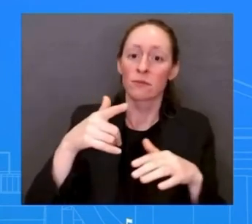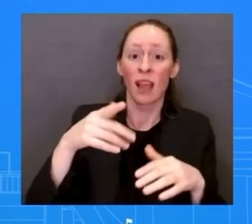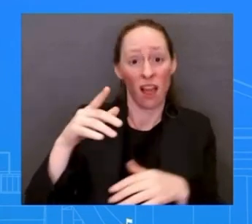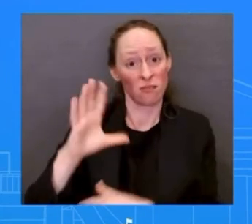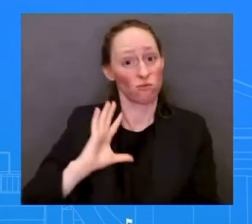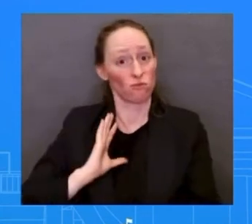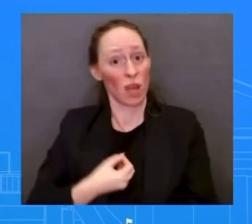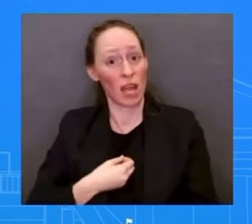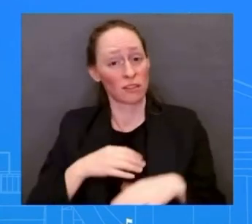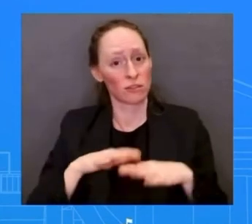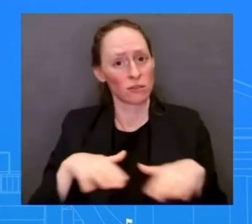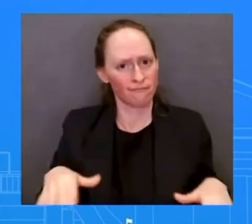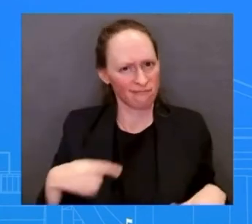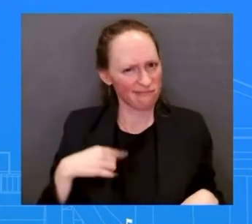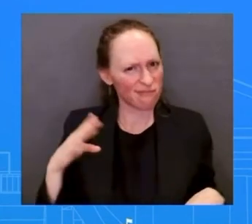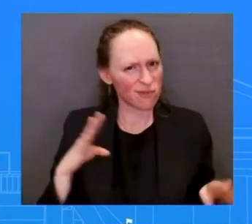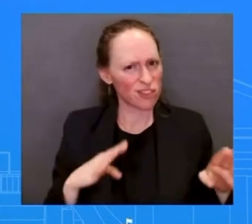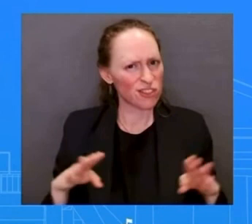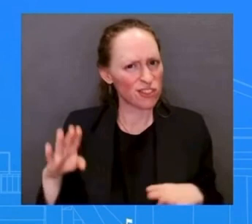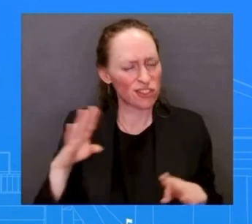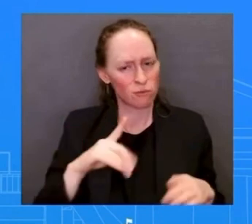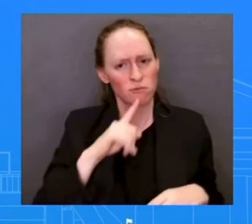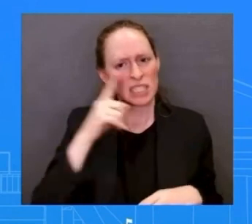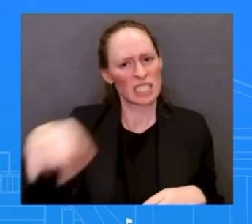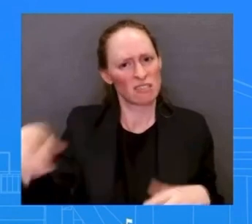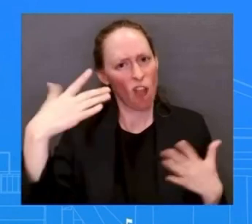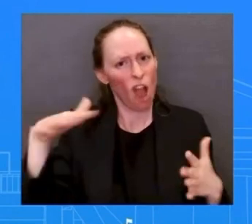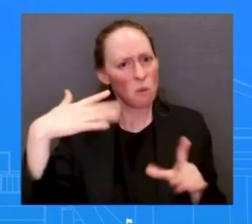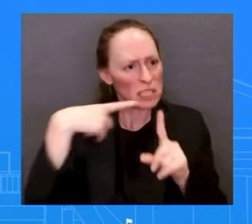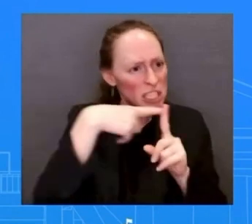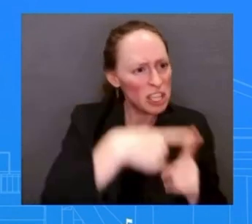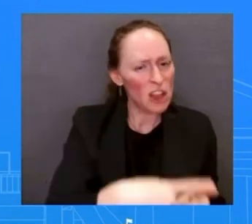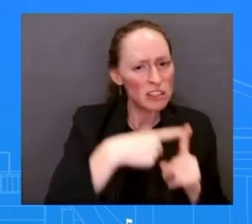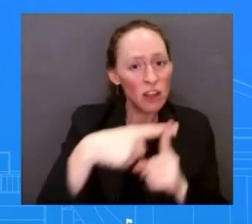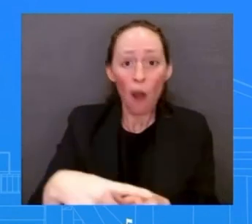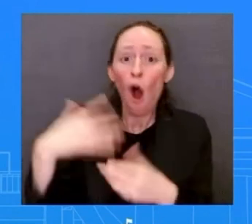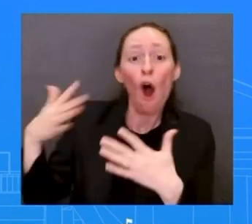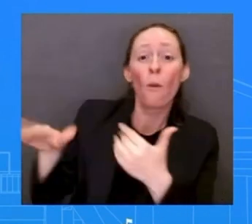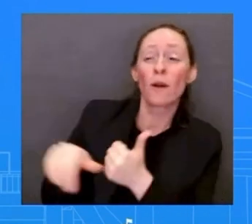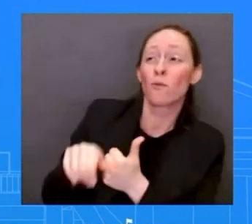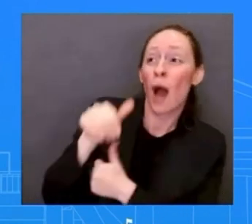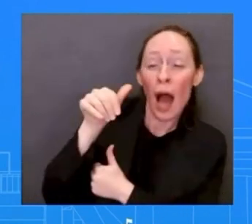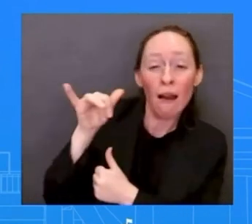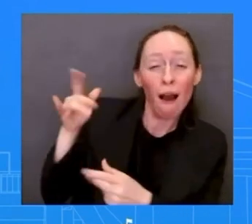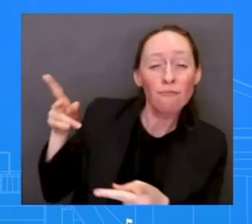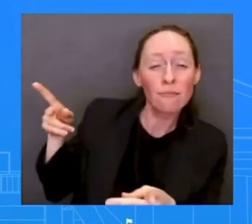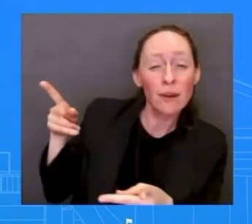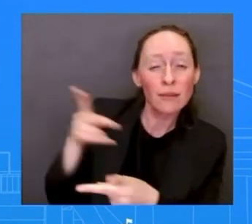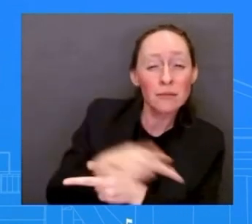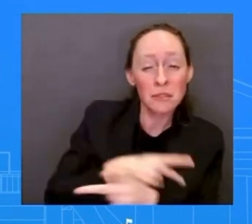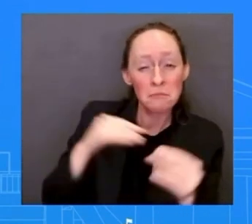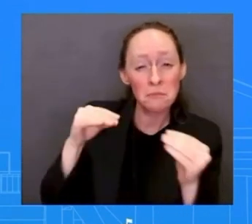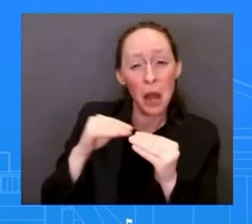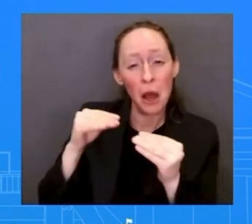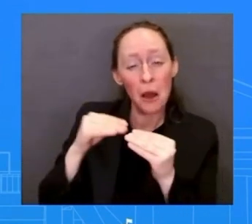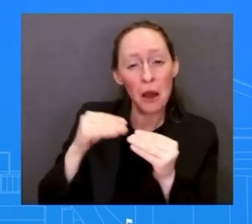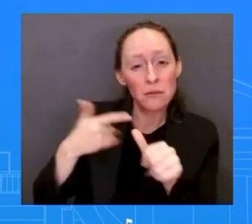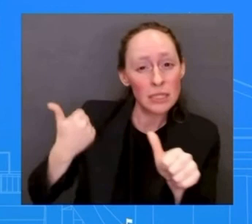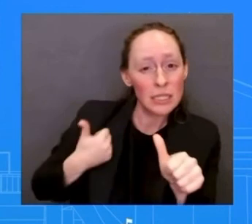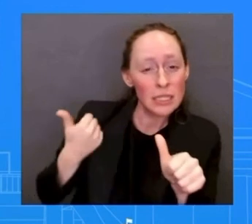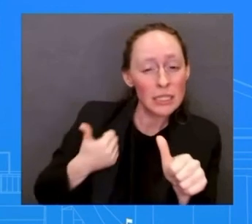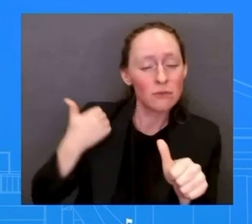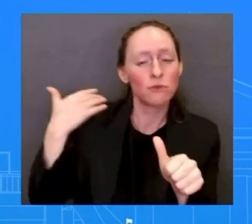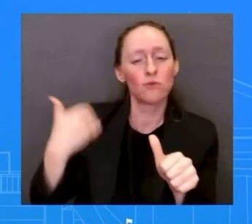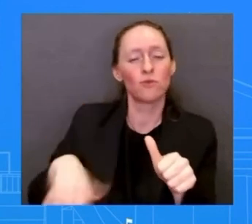been under attack. And so the president, you saw the president's statement. He's been very clear about this. We do have